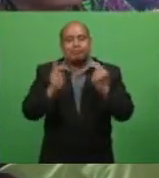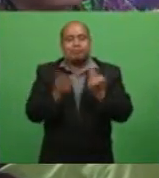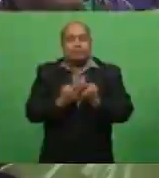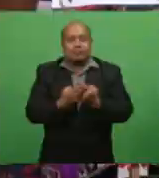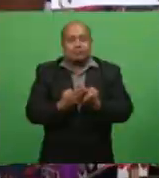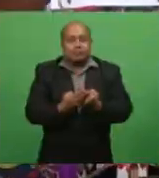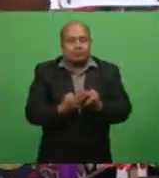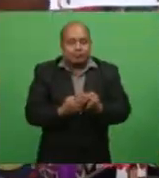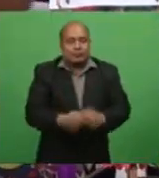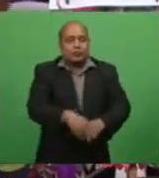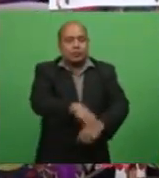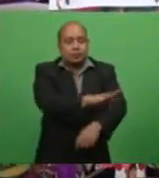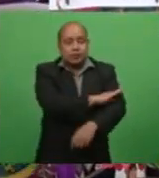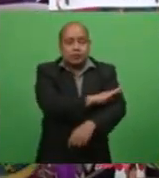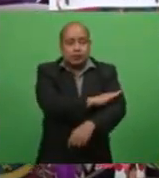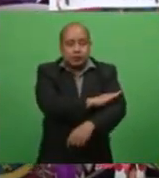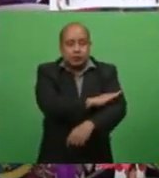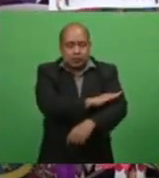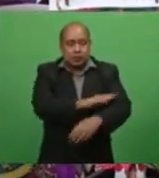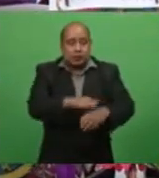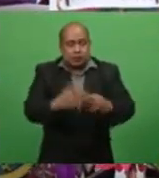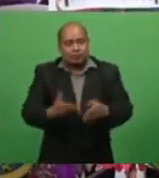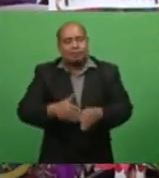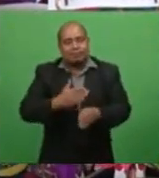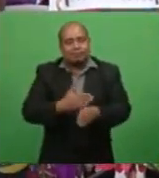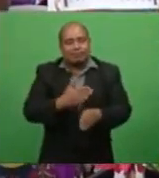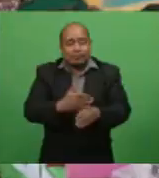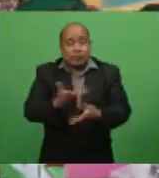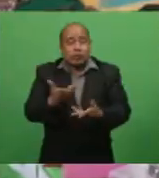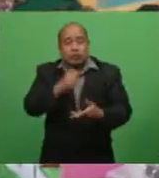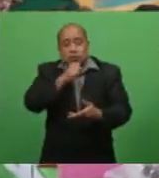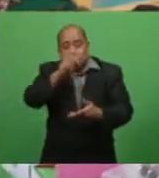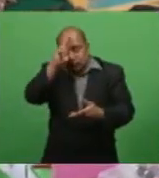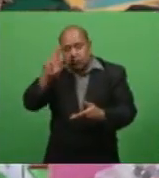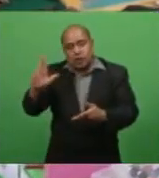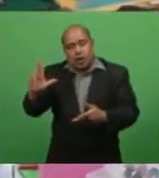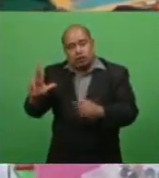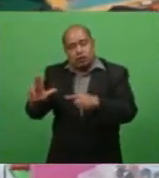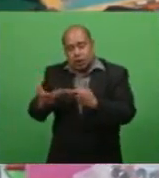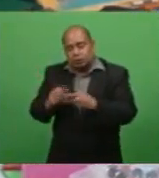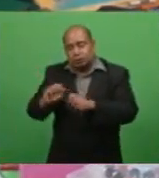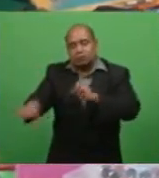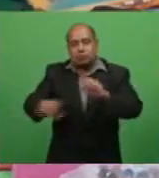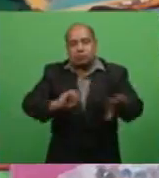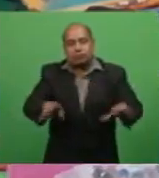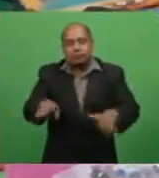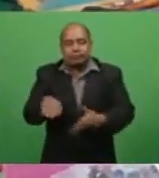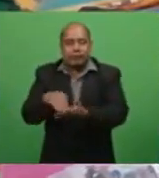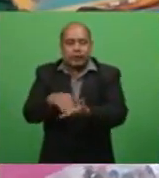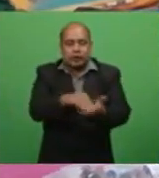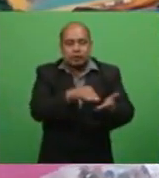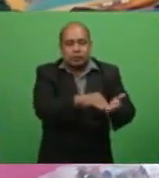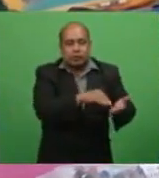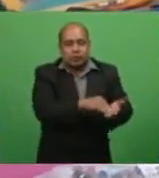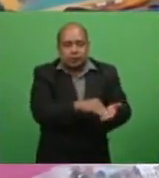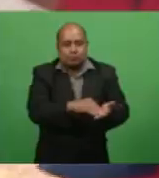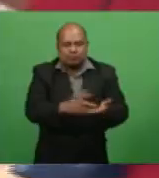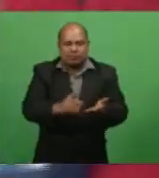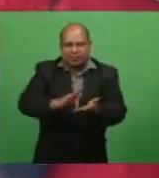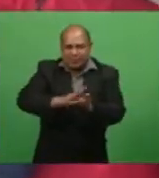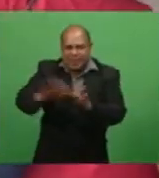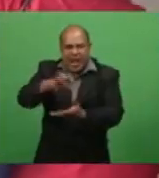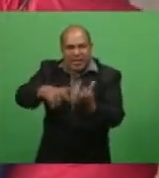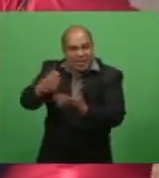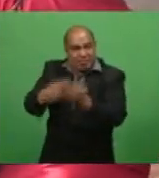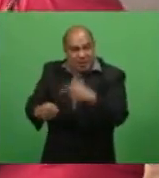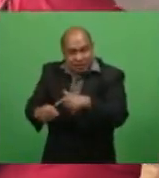been delivering relief in the past week to Fijians who saw their lives upended by Cyclone Harold and says he spoke to many mothers across